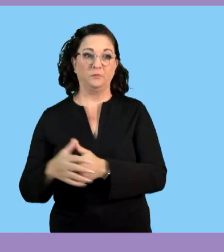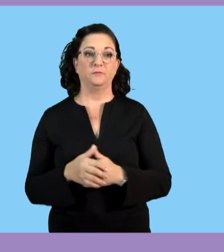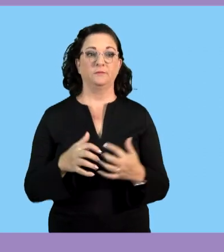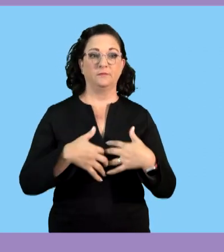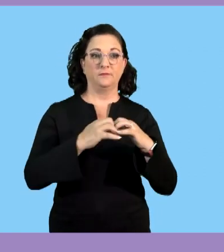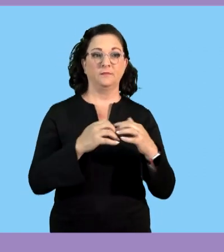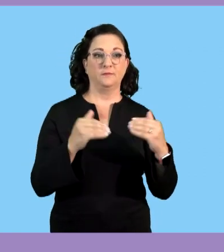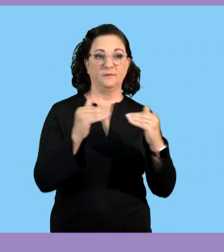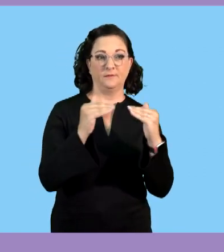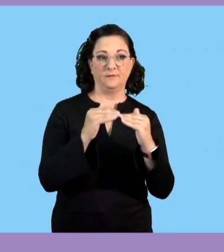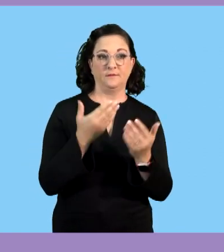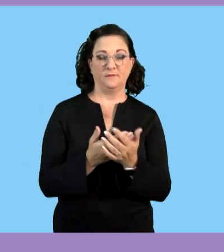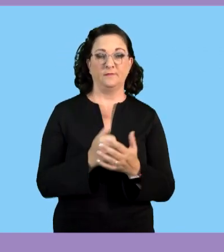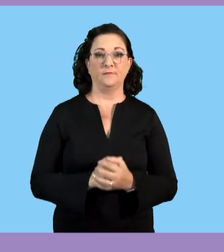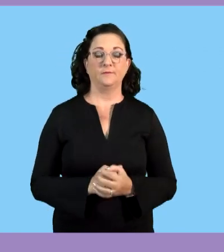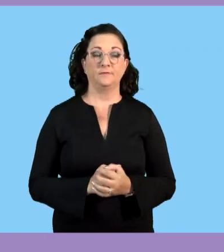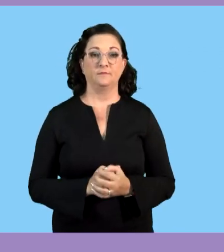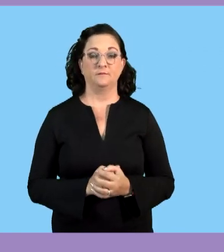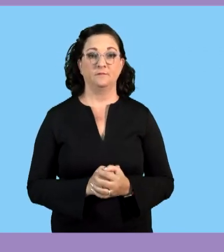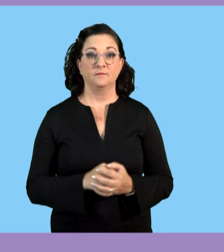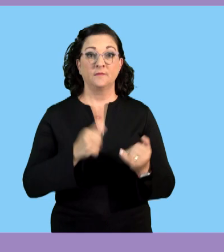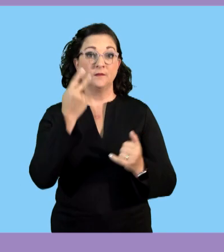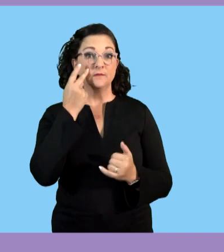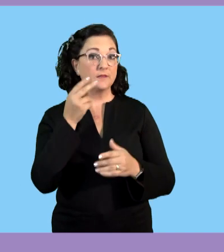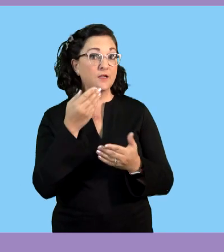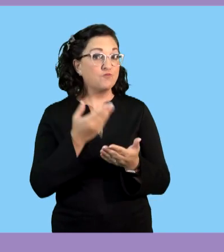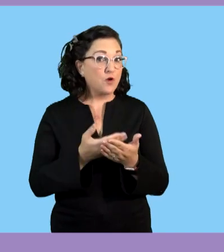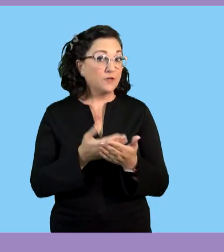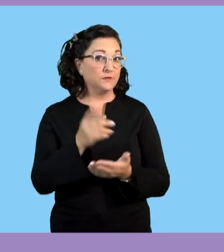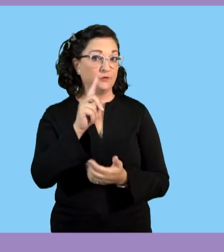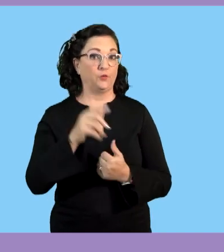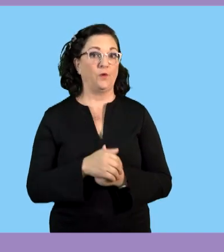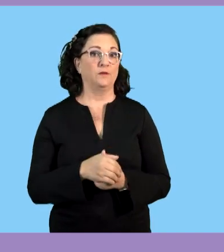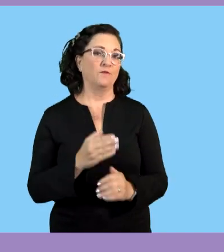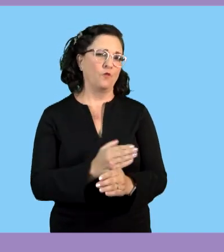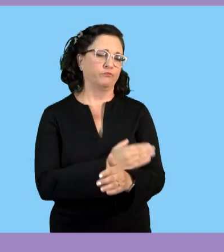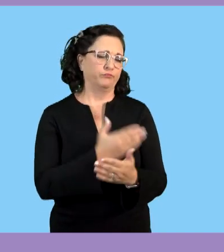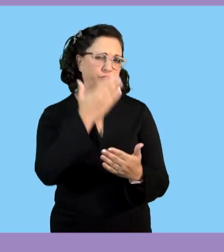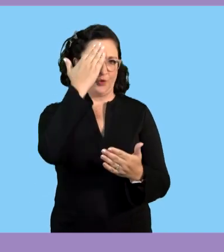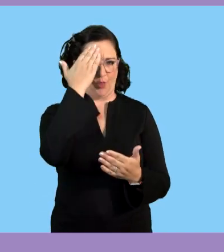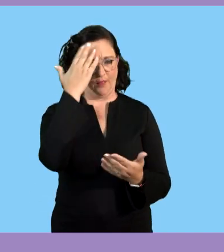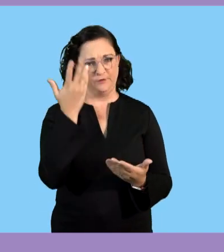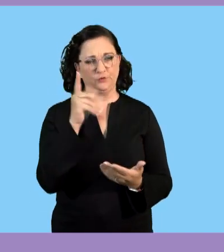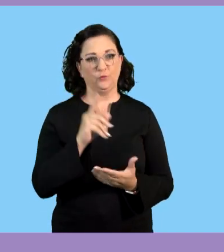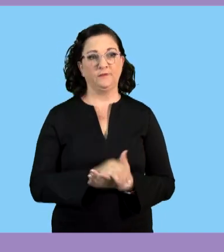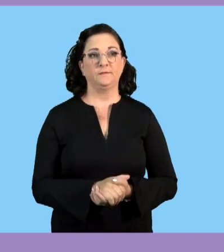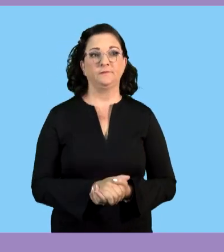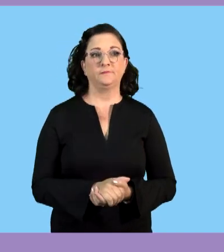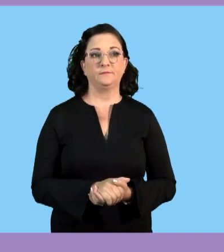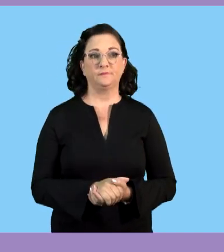set up an equation. So let's look at the practice for that pre-knowledge.